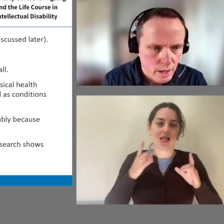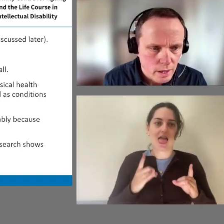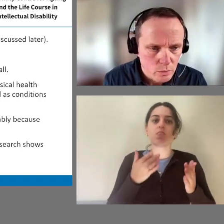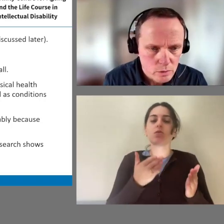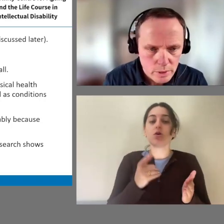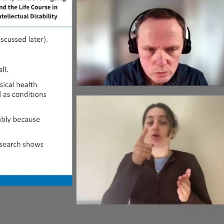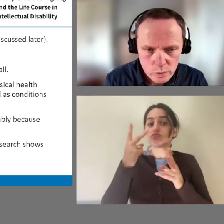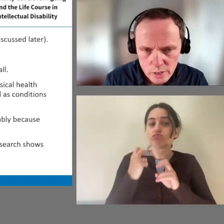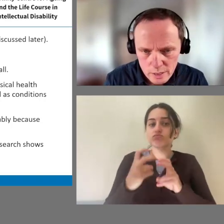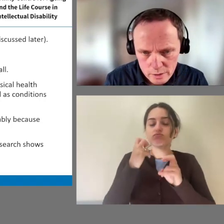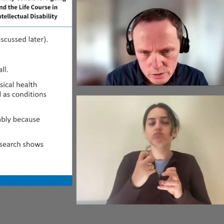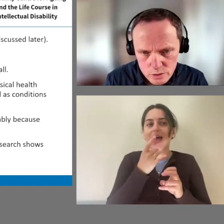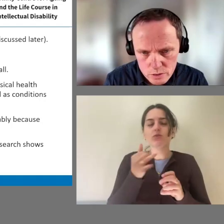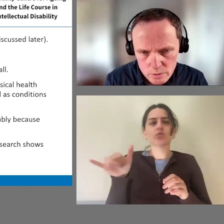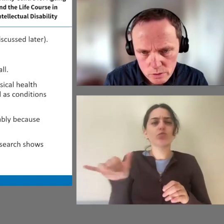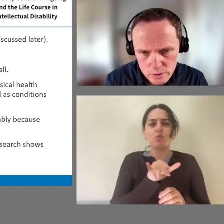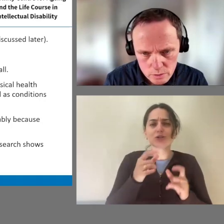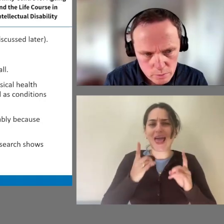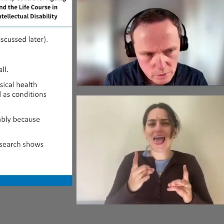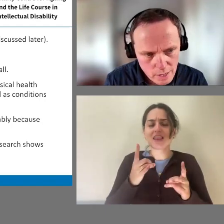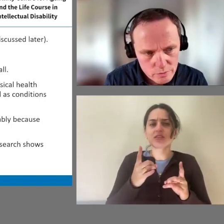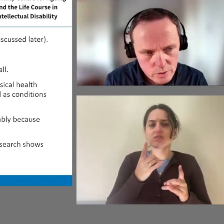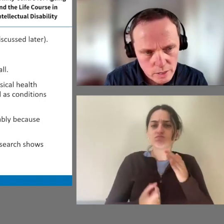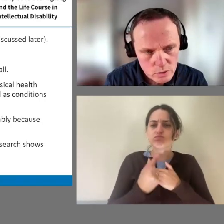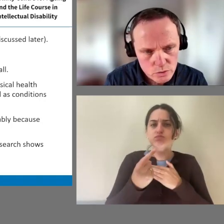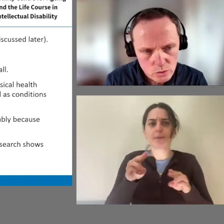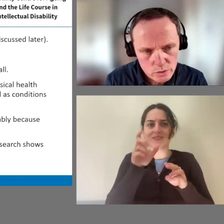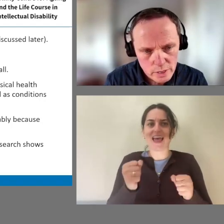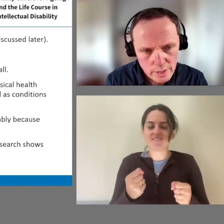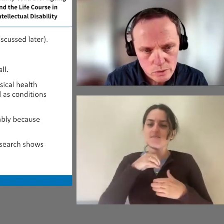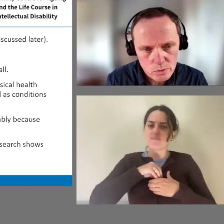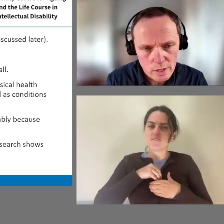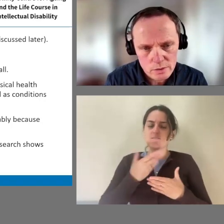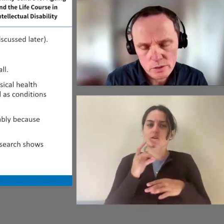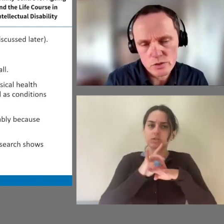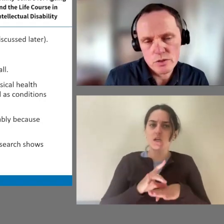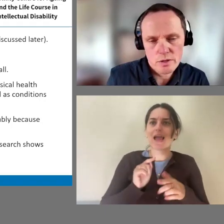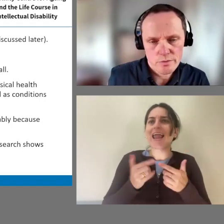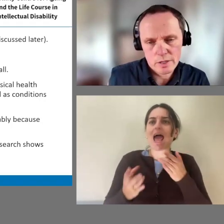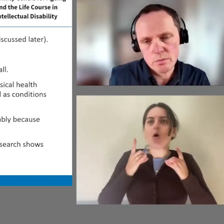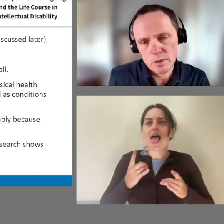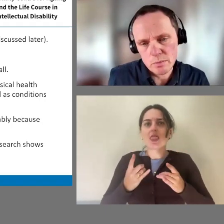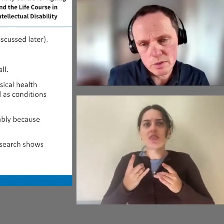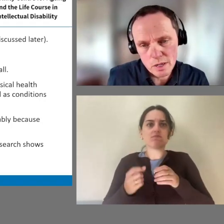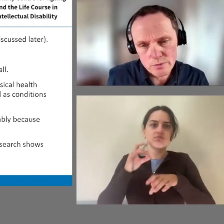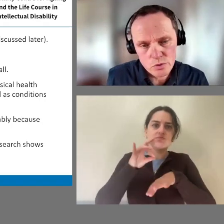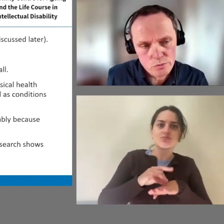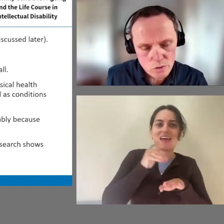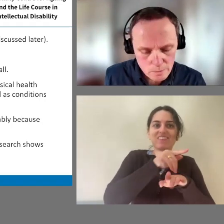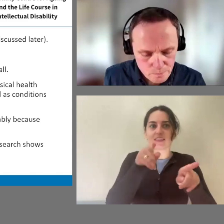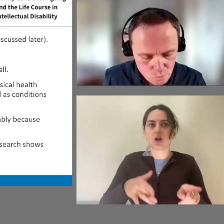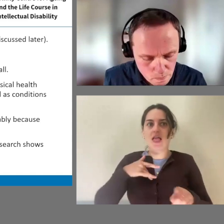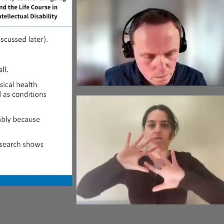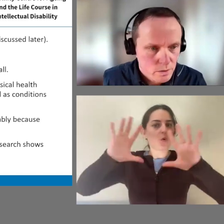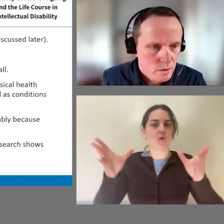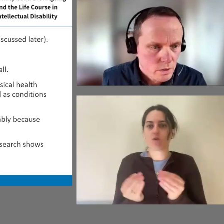here were about which health conditions autistic people have, and also looked at how health conditions affect people's lives